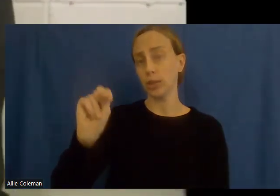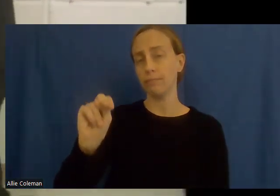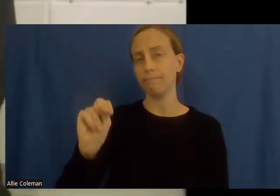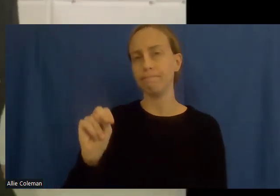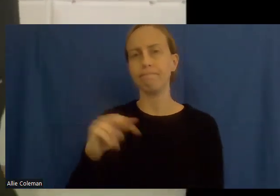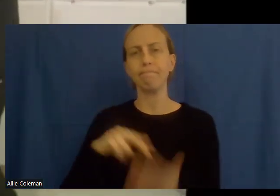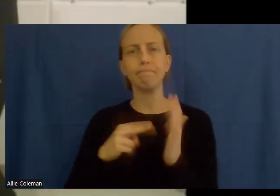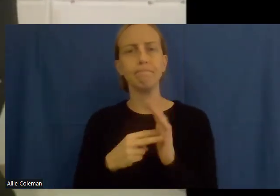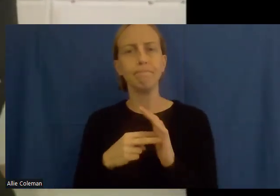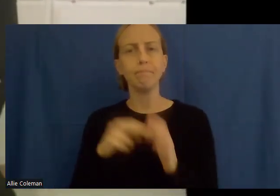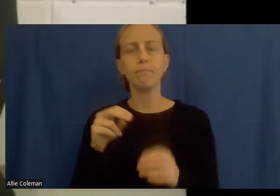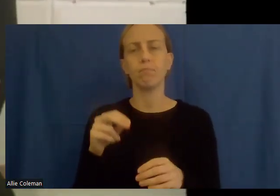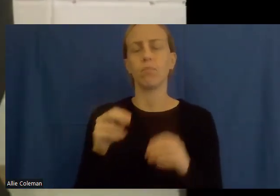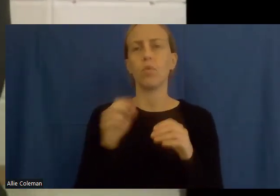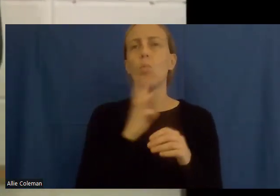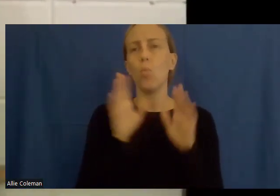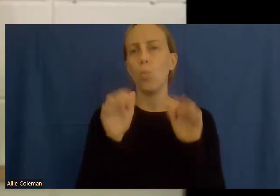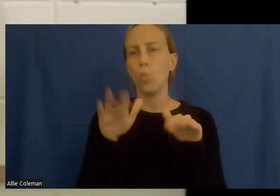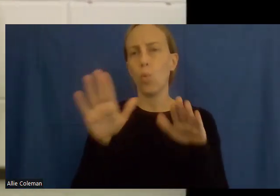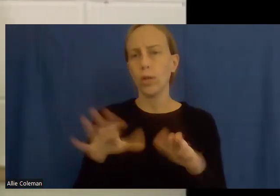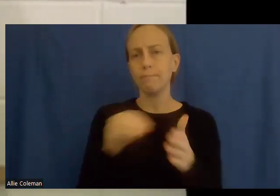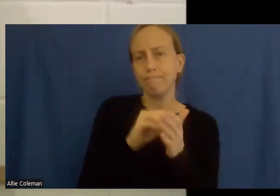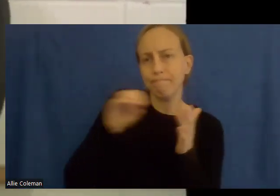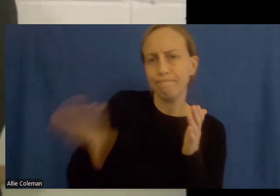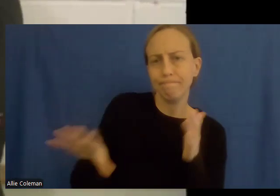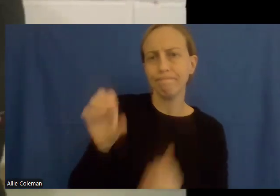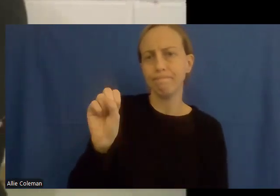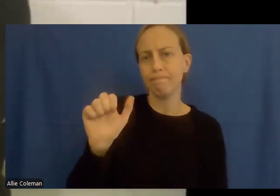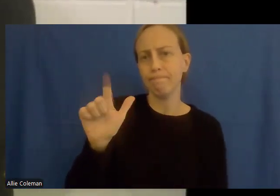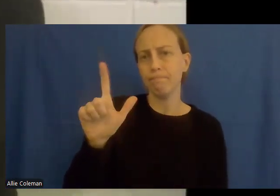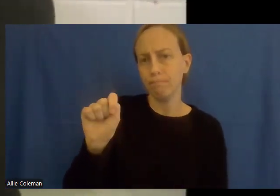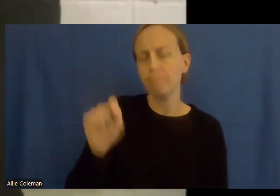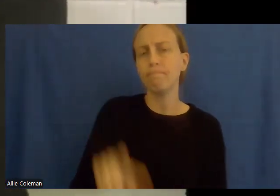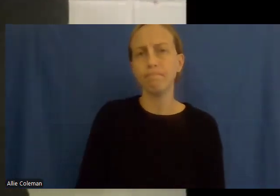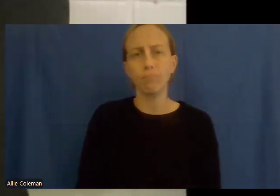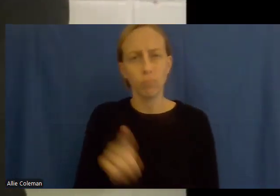far as evaporation goes? Somebody remember? Danny?